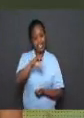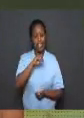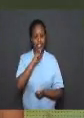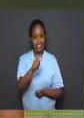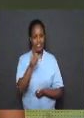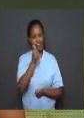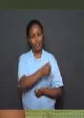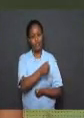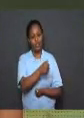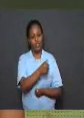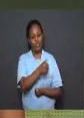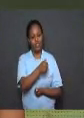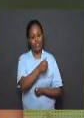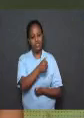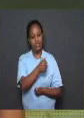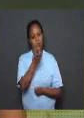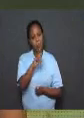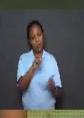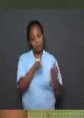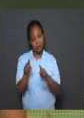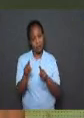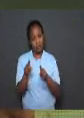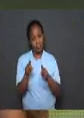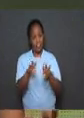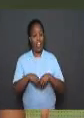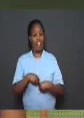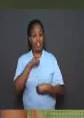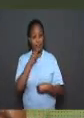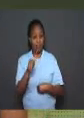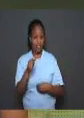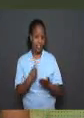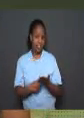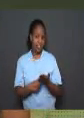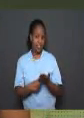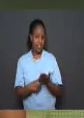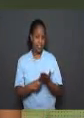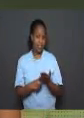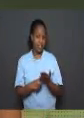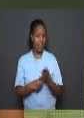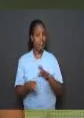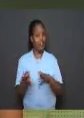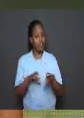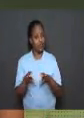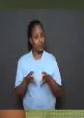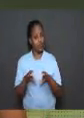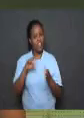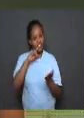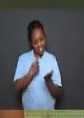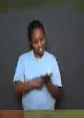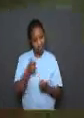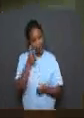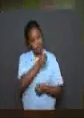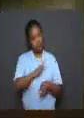make a confession or an admission which can then be used as evidence against